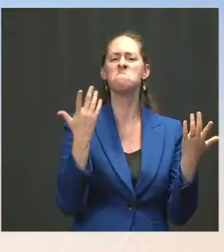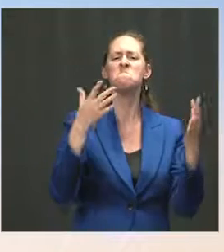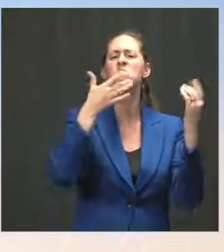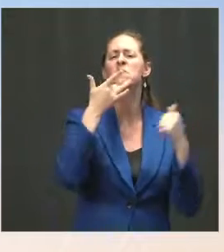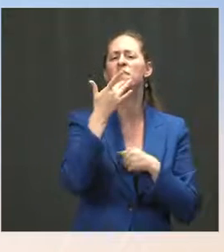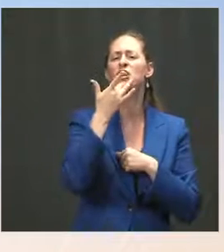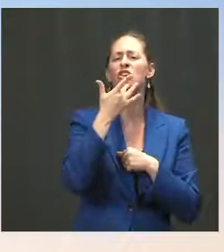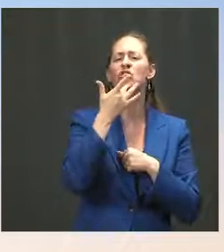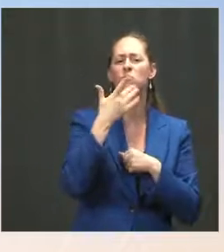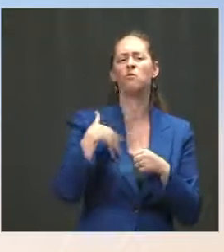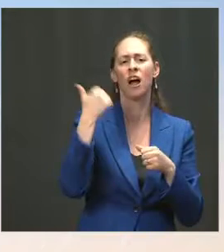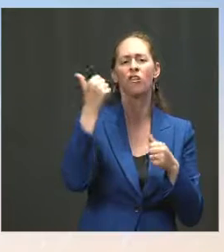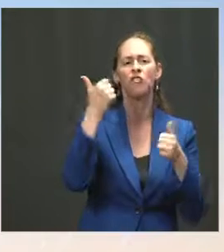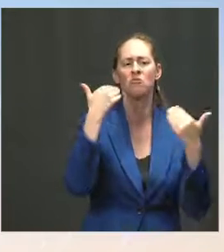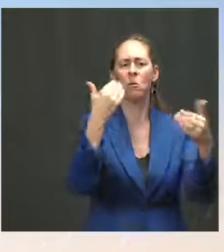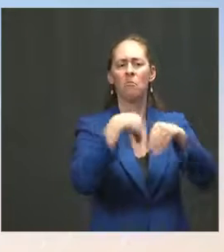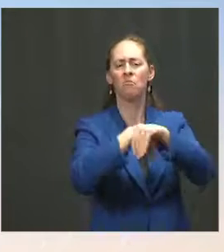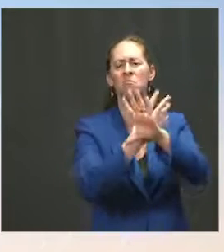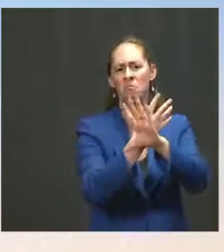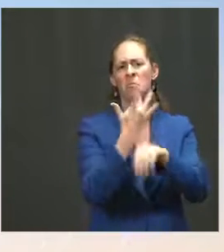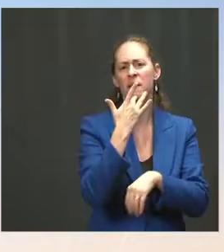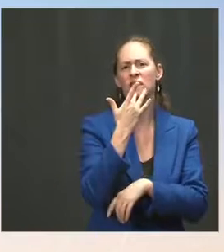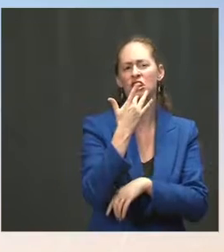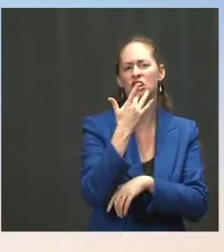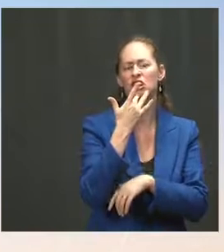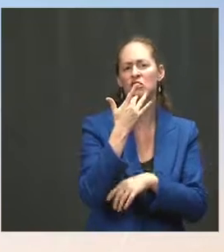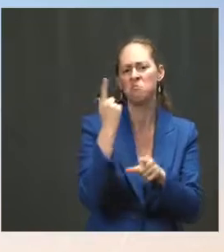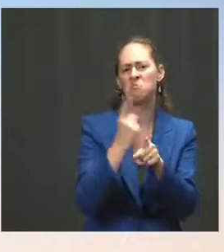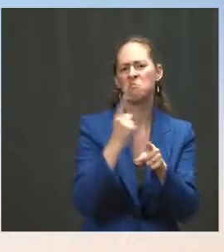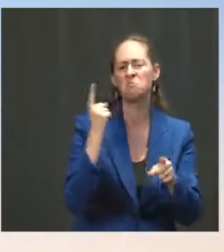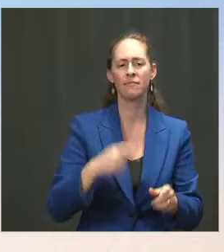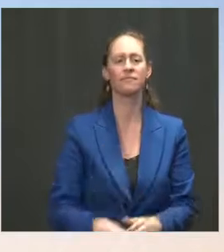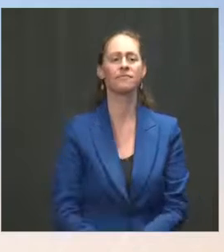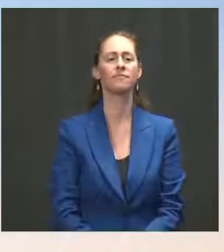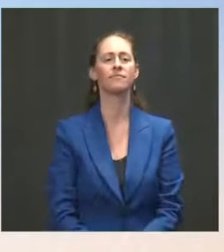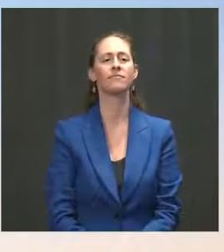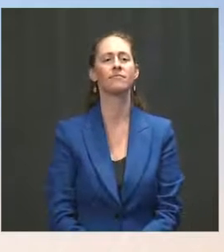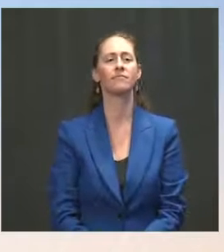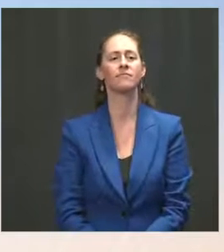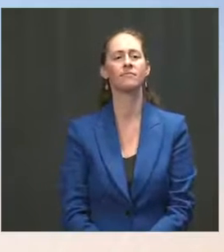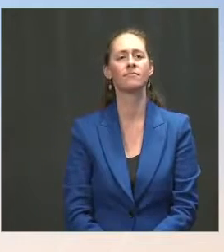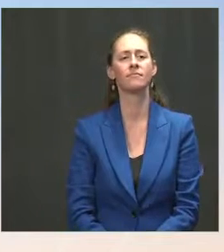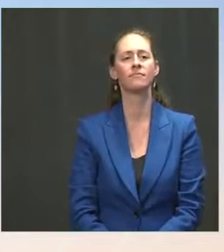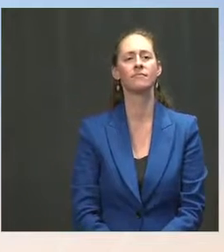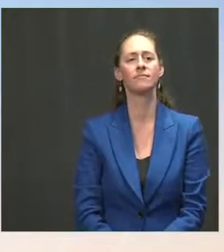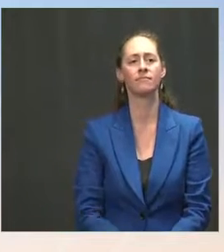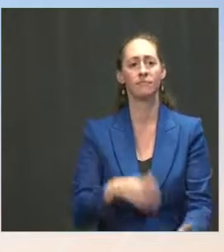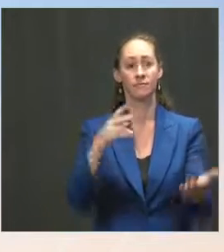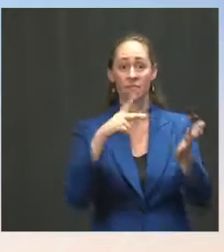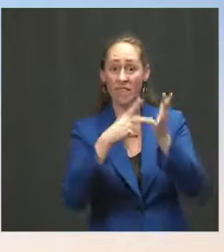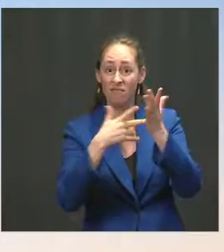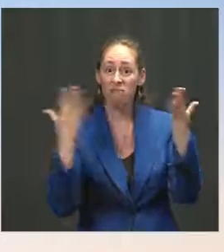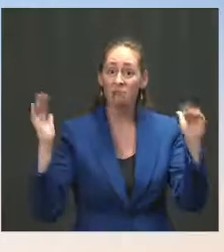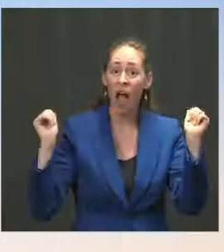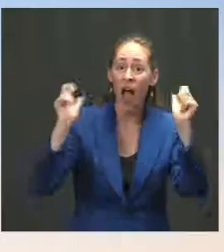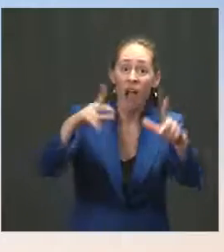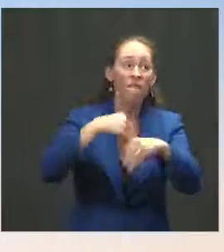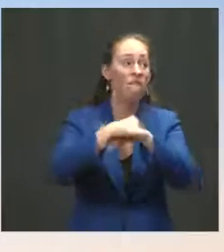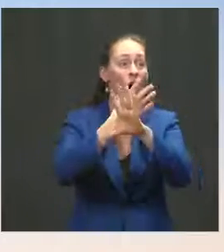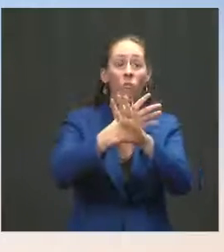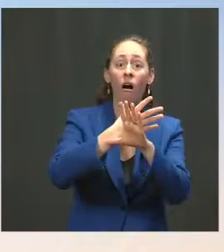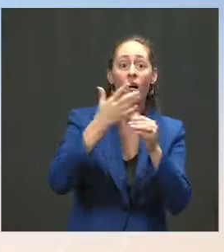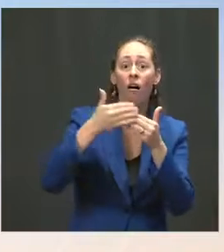with a number of these leaders. But I don't think it's an indicative of kind of everything going virtual at this point. One other on COVID.